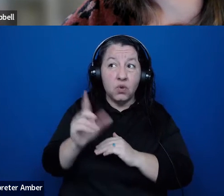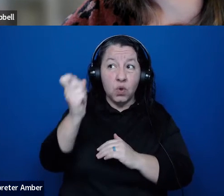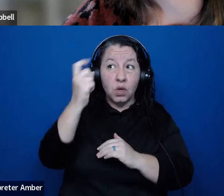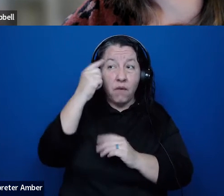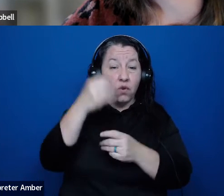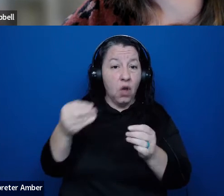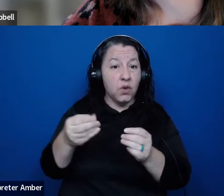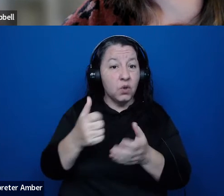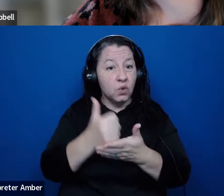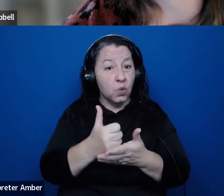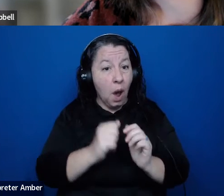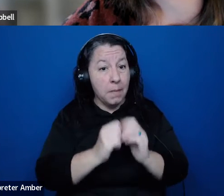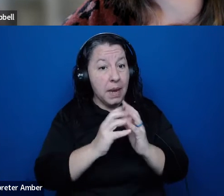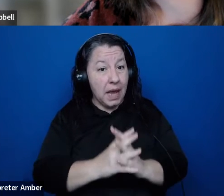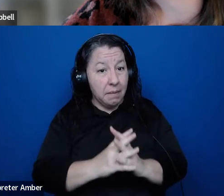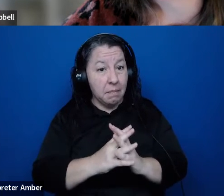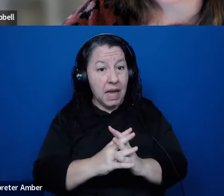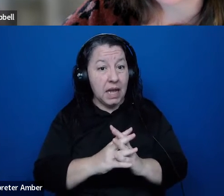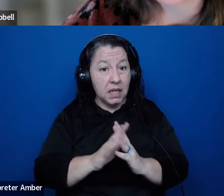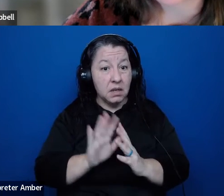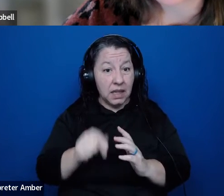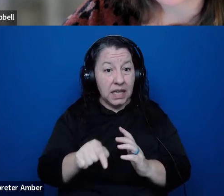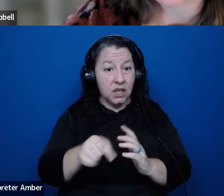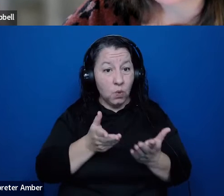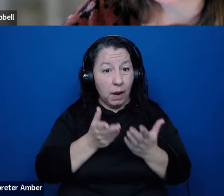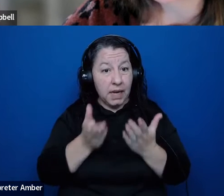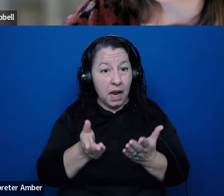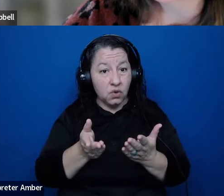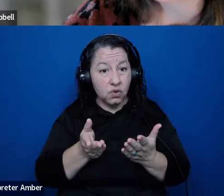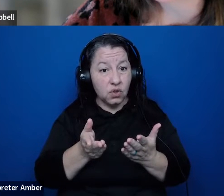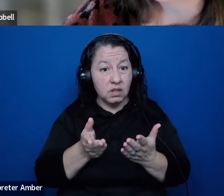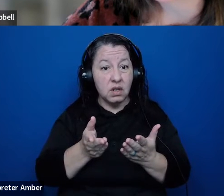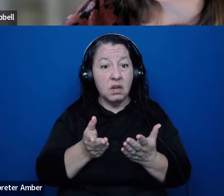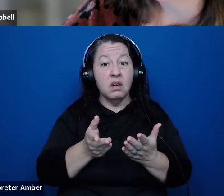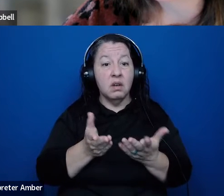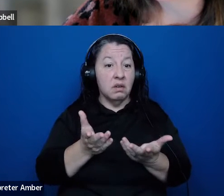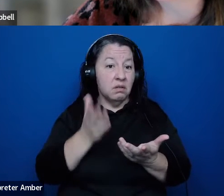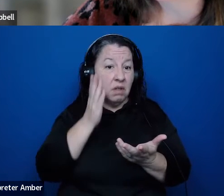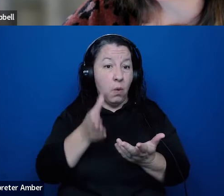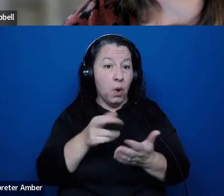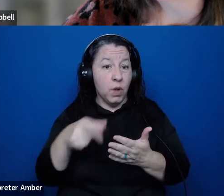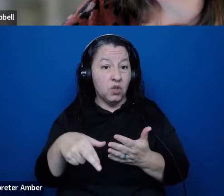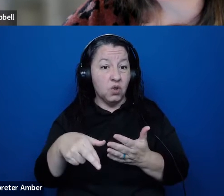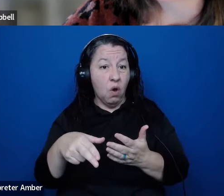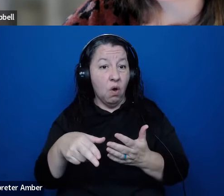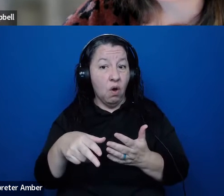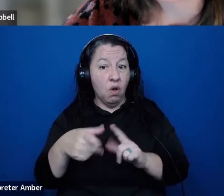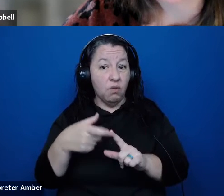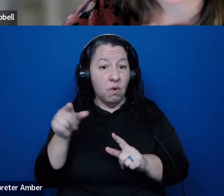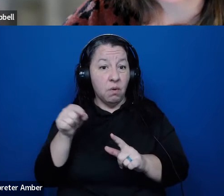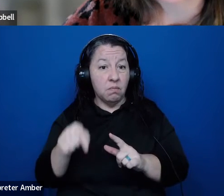help implement the recommendations that would be coming out of that common